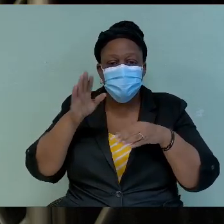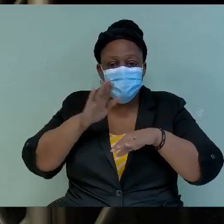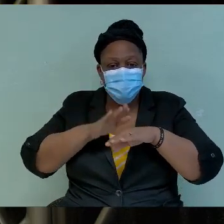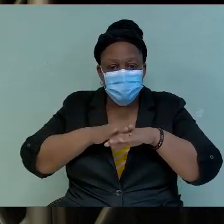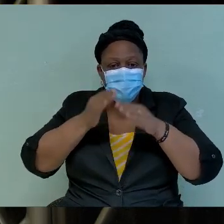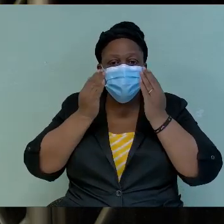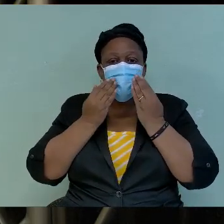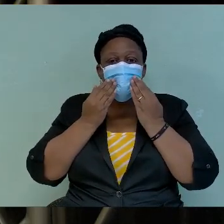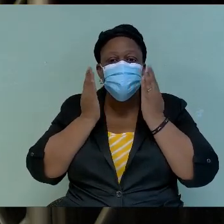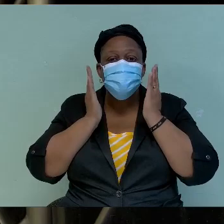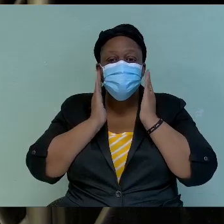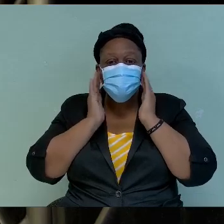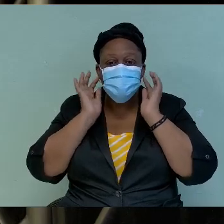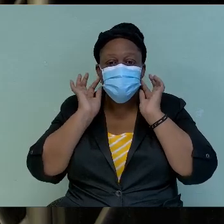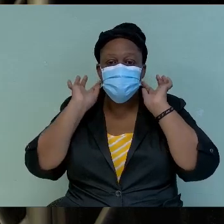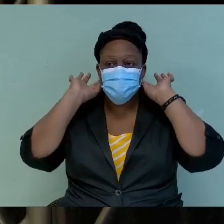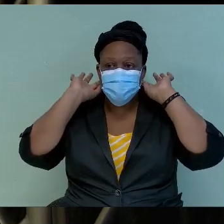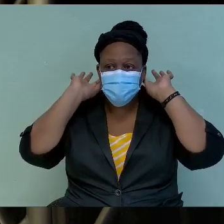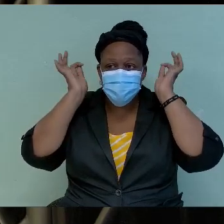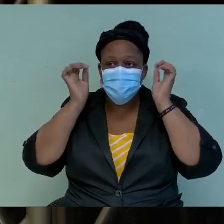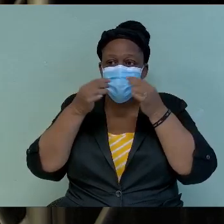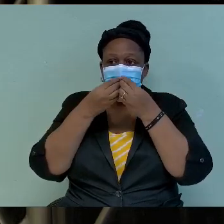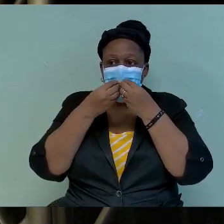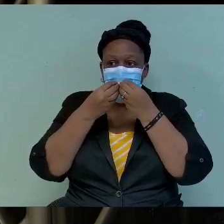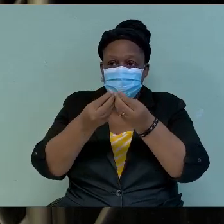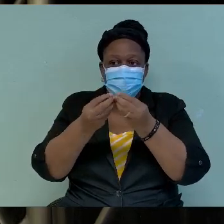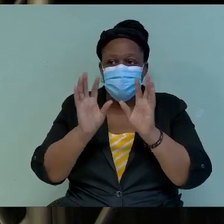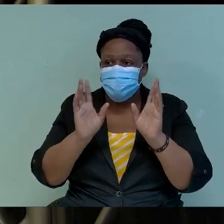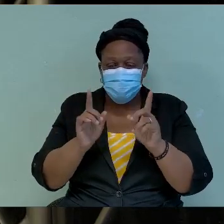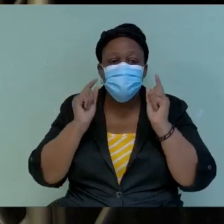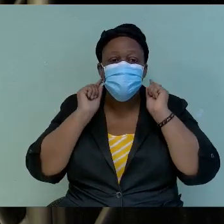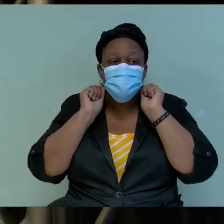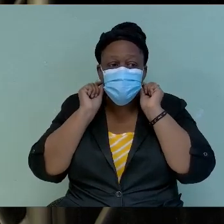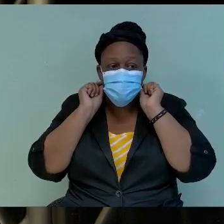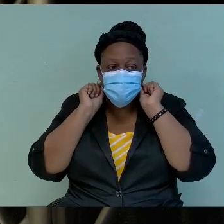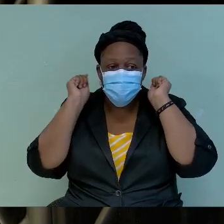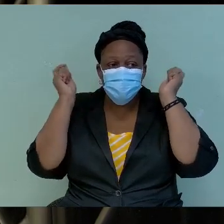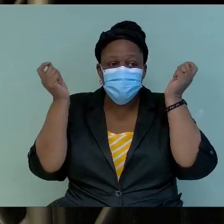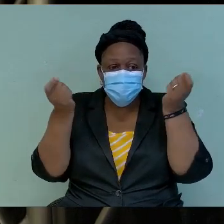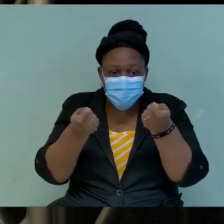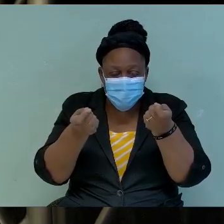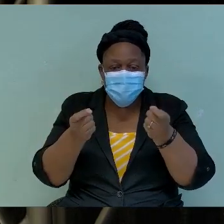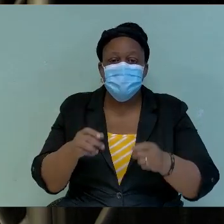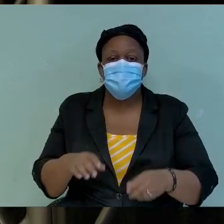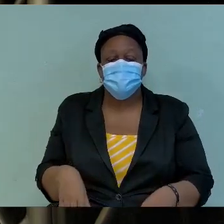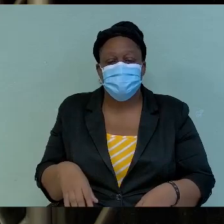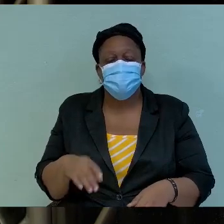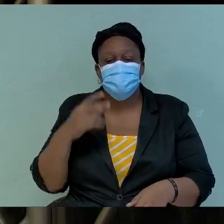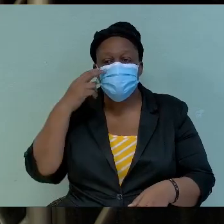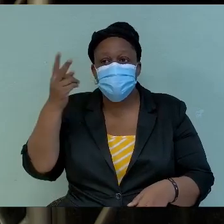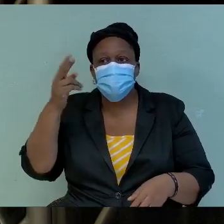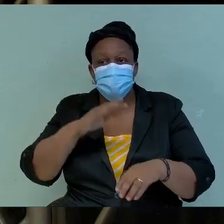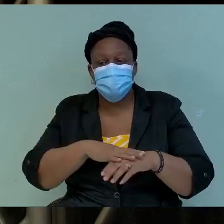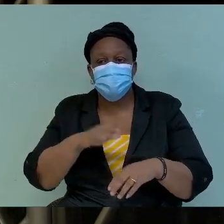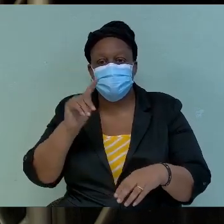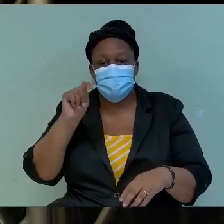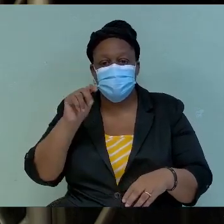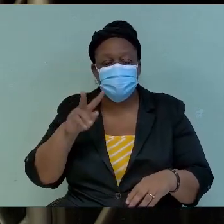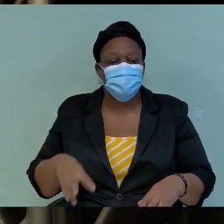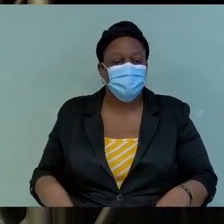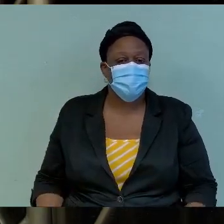those PSAs so that the general public could be educated. I also want to acknowledge Auntie May